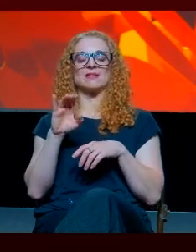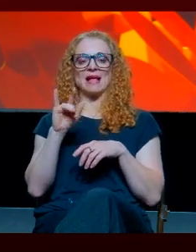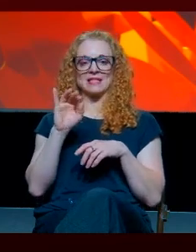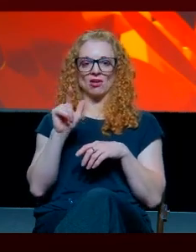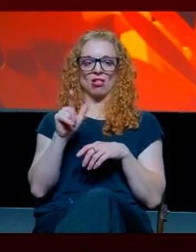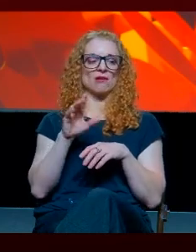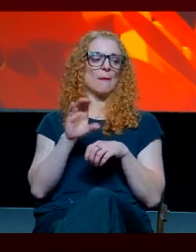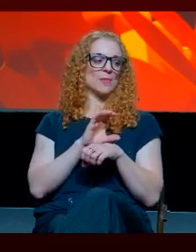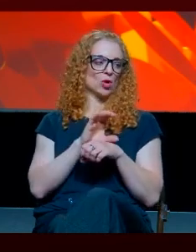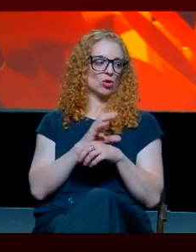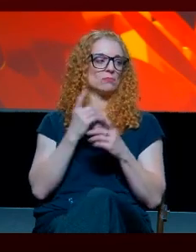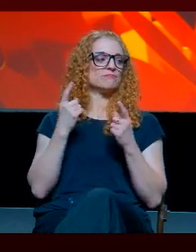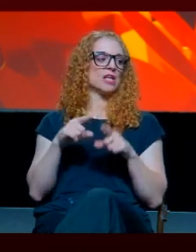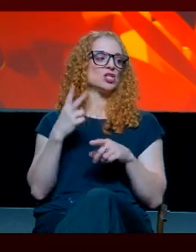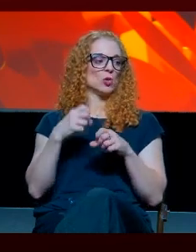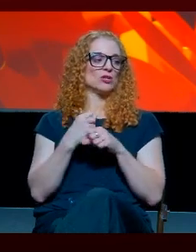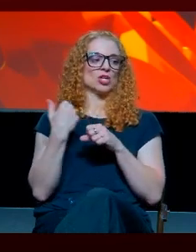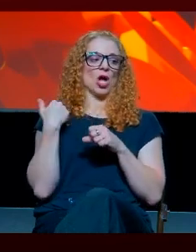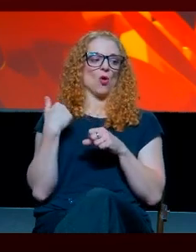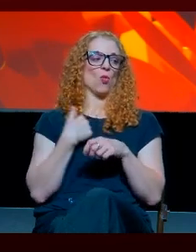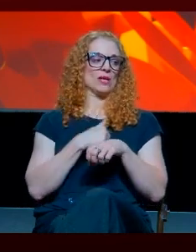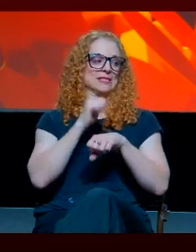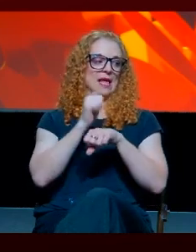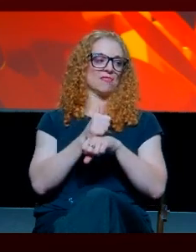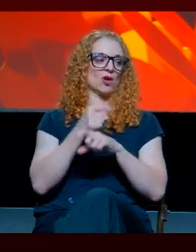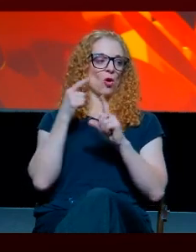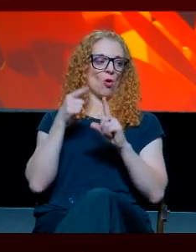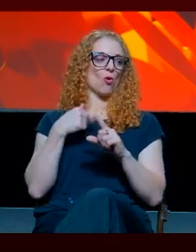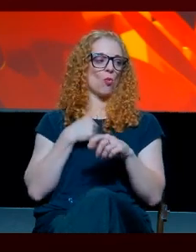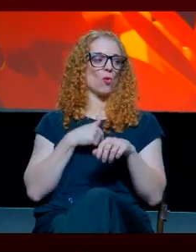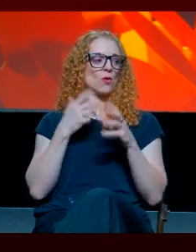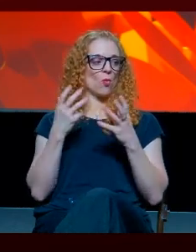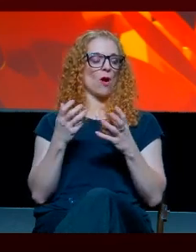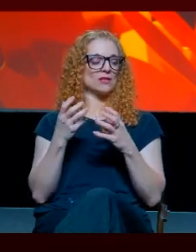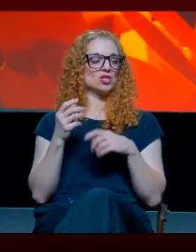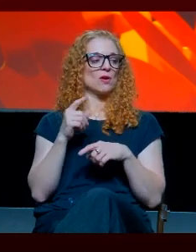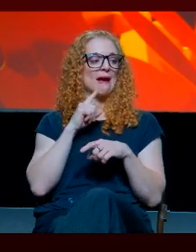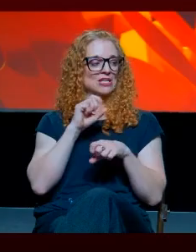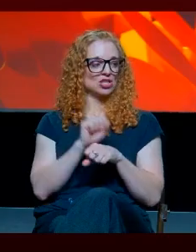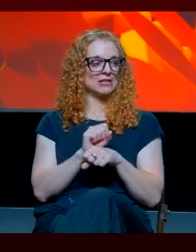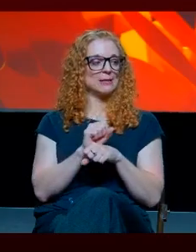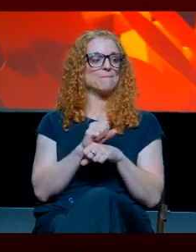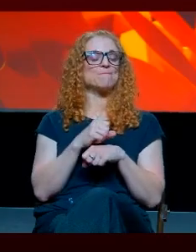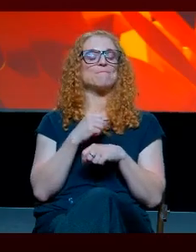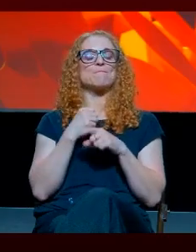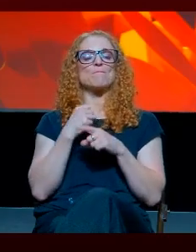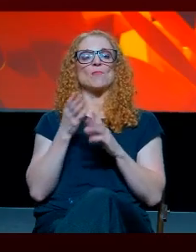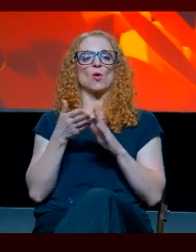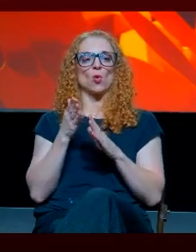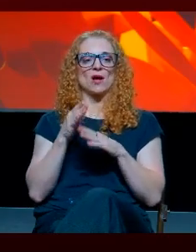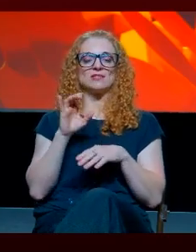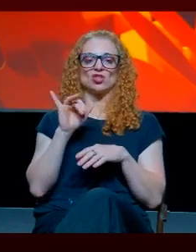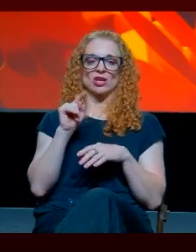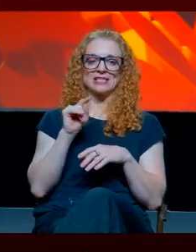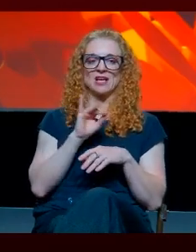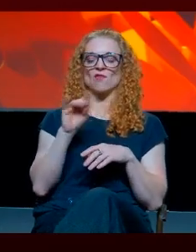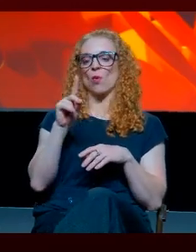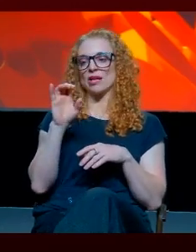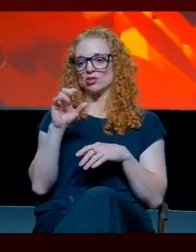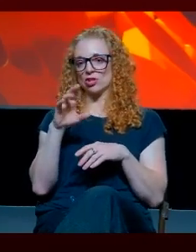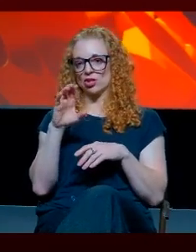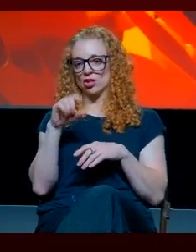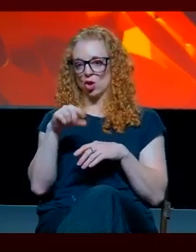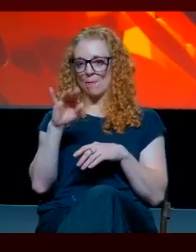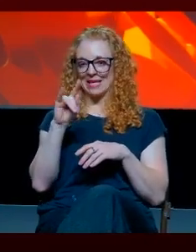years ago, we set the goal that we wanted to actually get to a point where we could run circuits of 100 qubits, depths